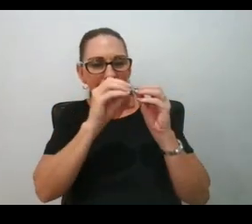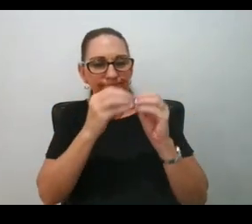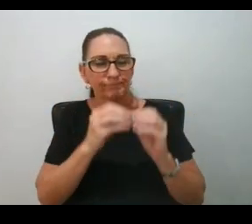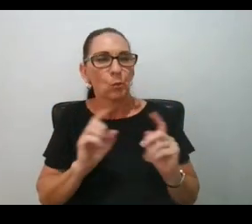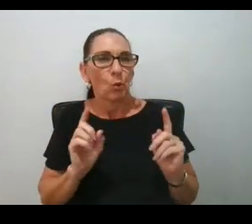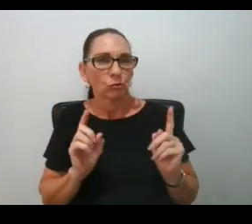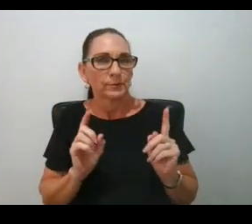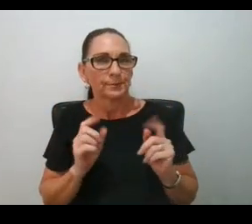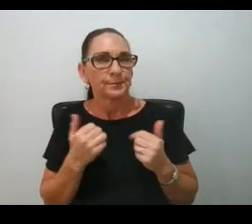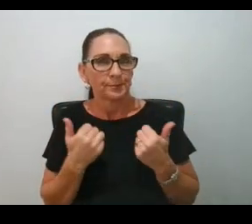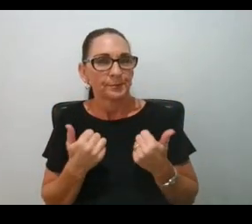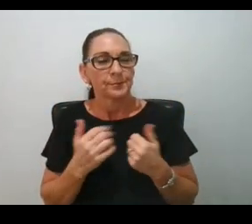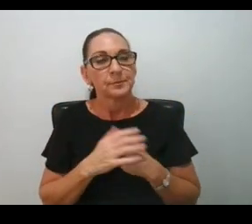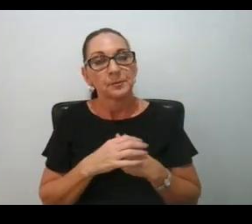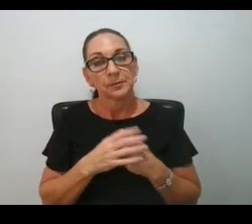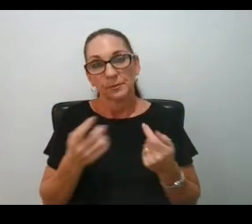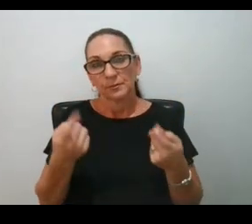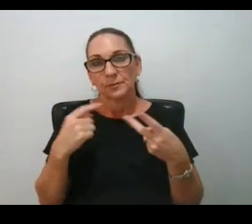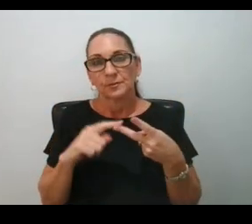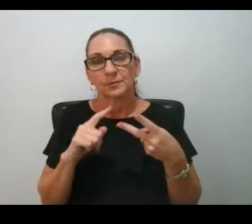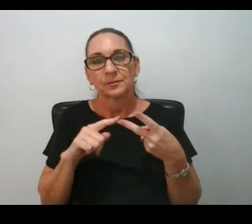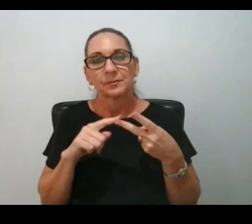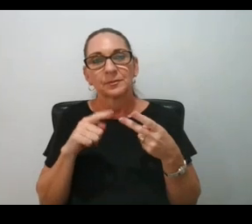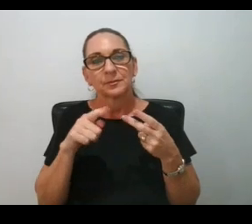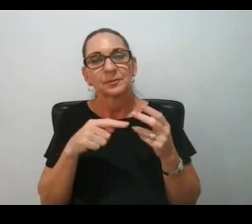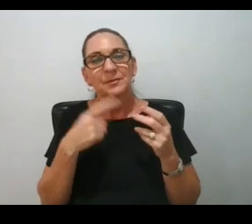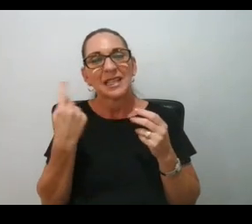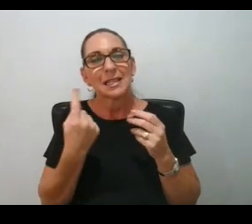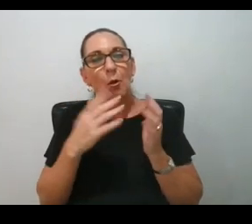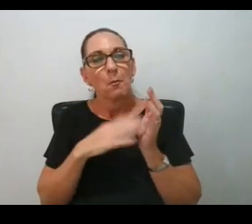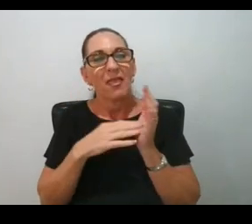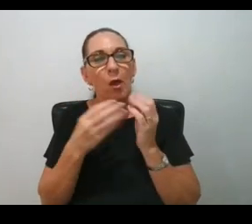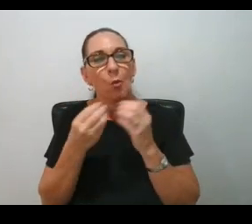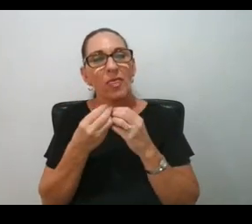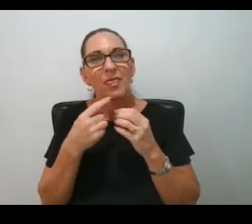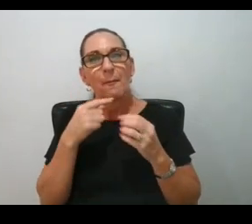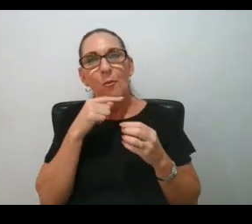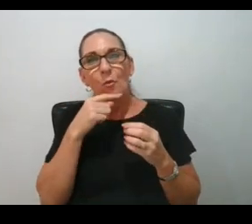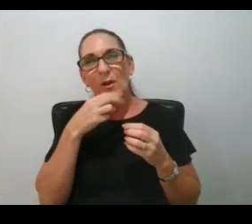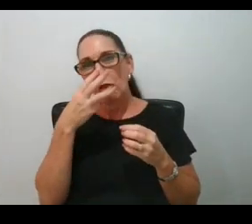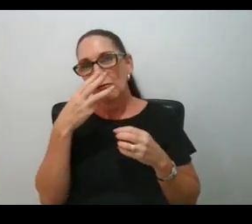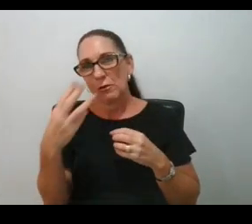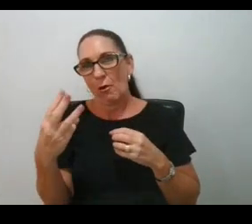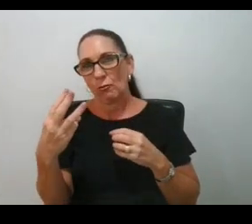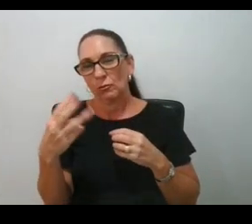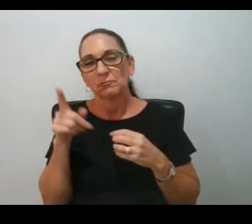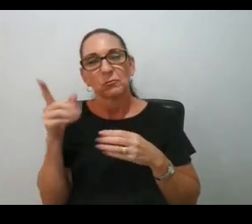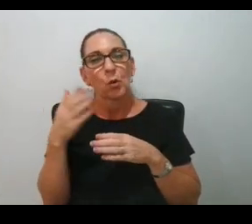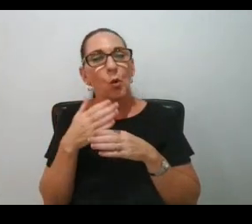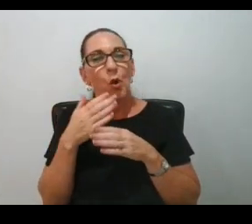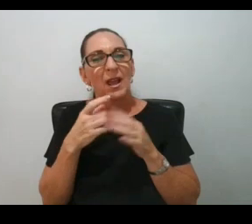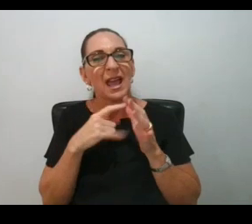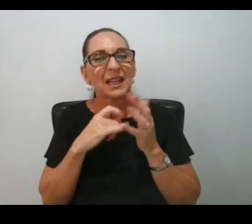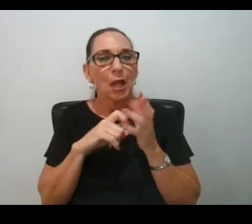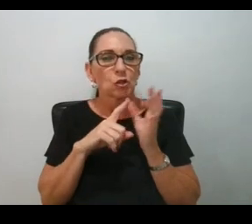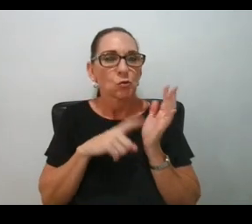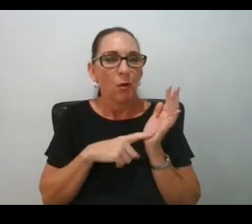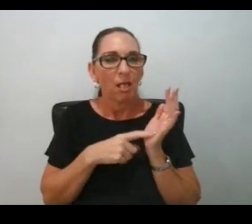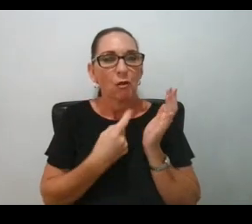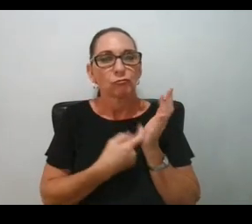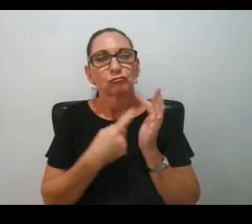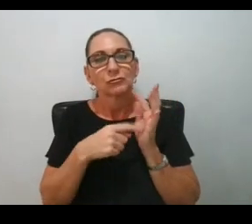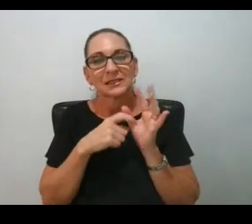All right. And next one, we have a single mother with a 3-year-old son. She works casually in retail, receives a single parent